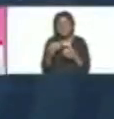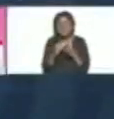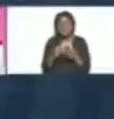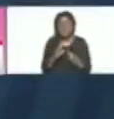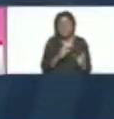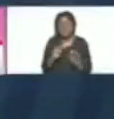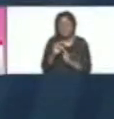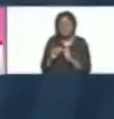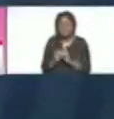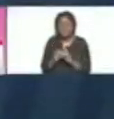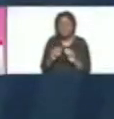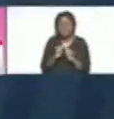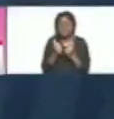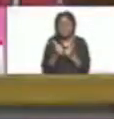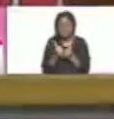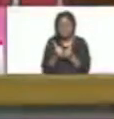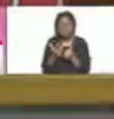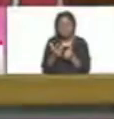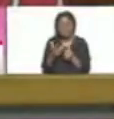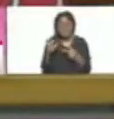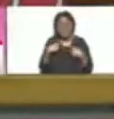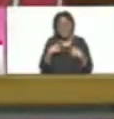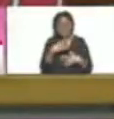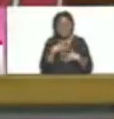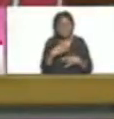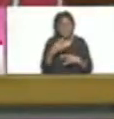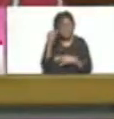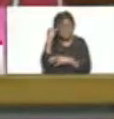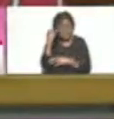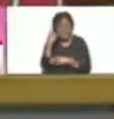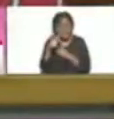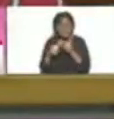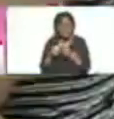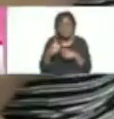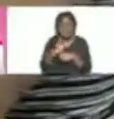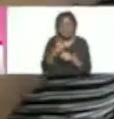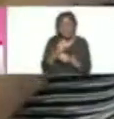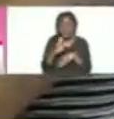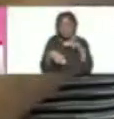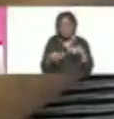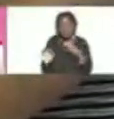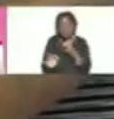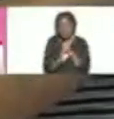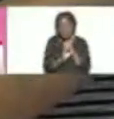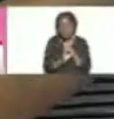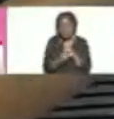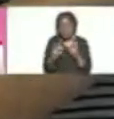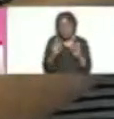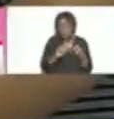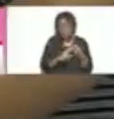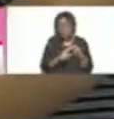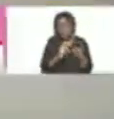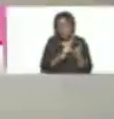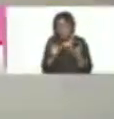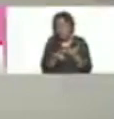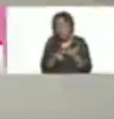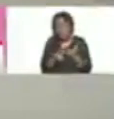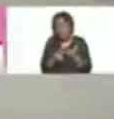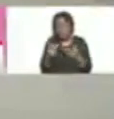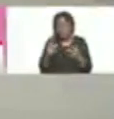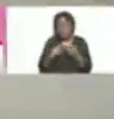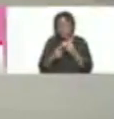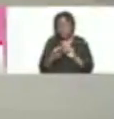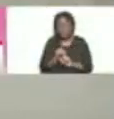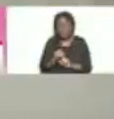interesting ideas about creating a walk safe program, a buddy program, and getting students engaged in protecting the